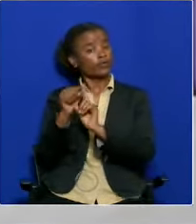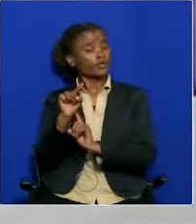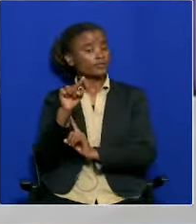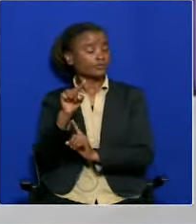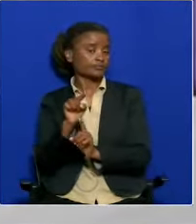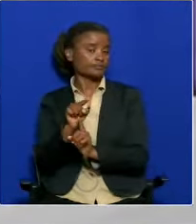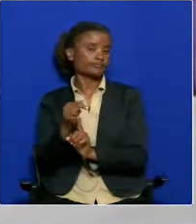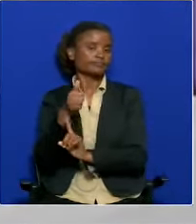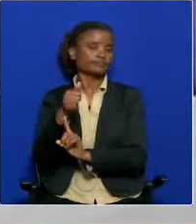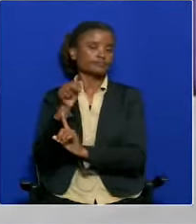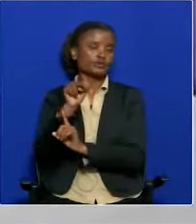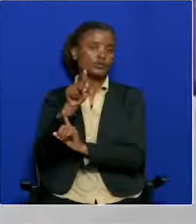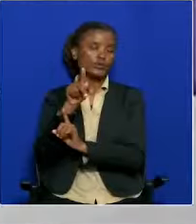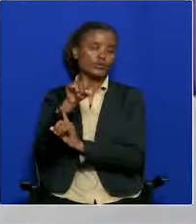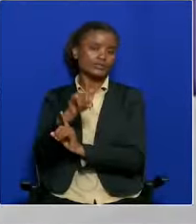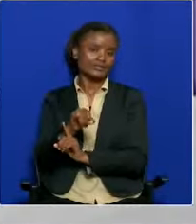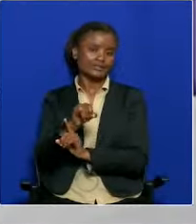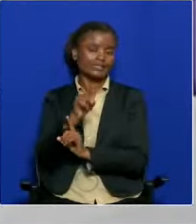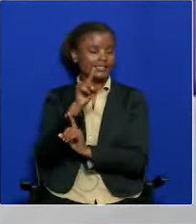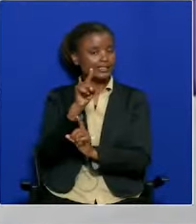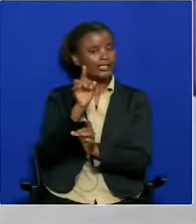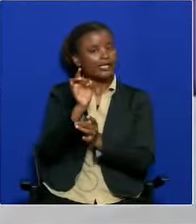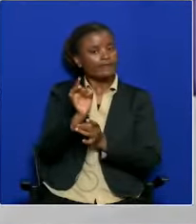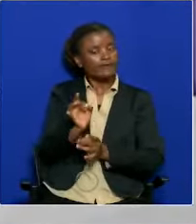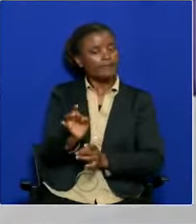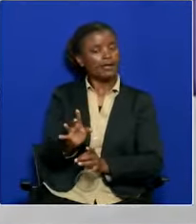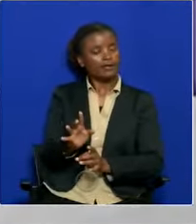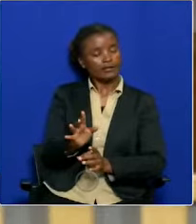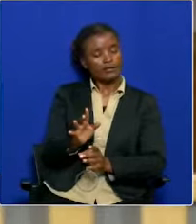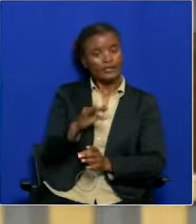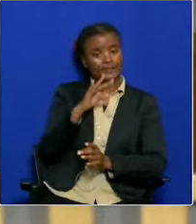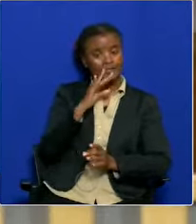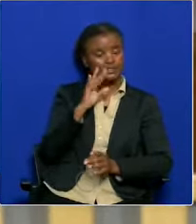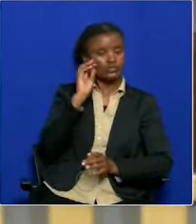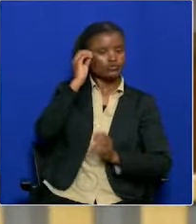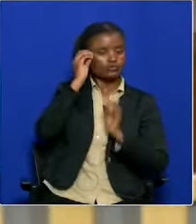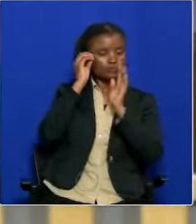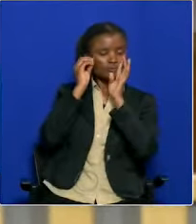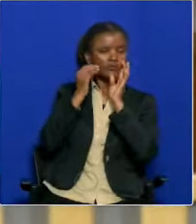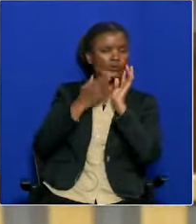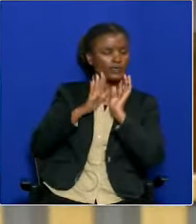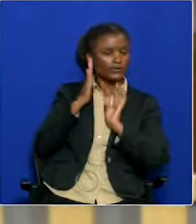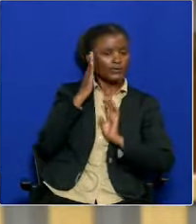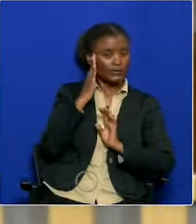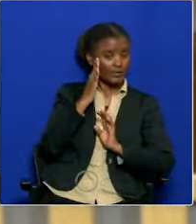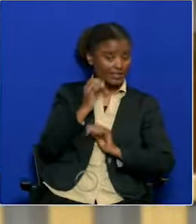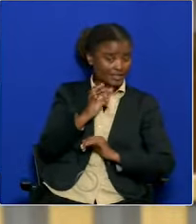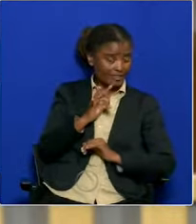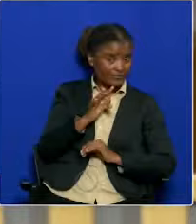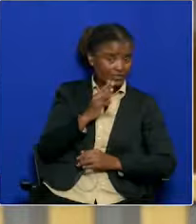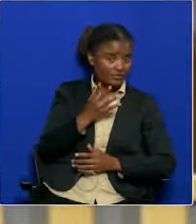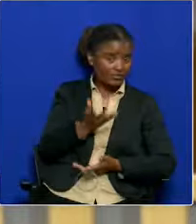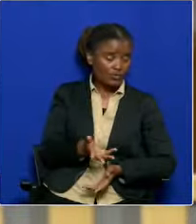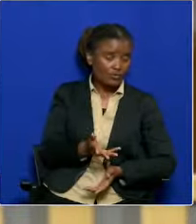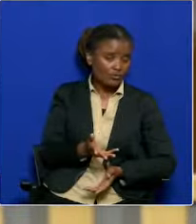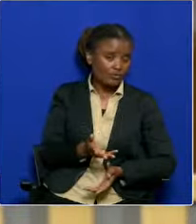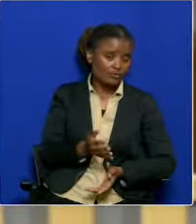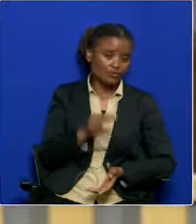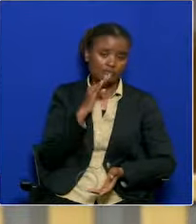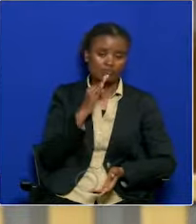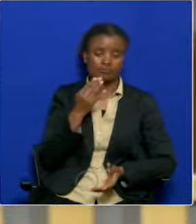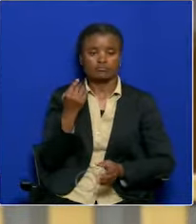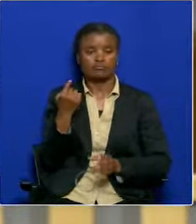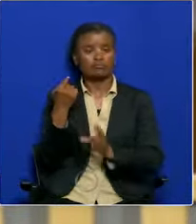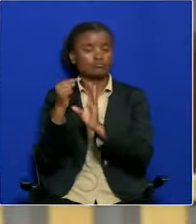feedback. It's not a question of curiosity. If it was curiosity, you would not have sent this to Sergeant Nkosi in the first place to